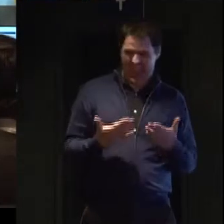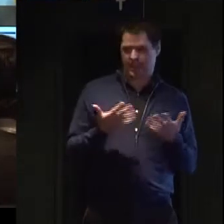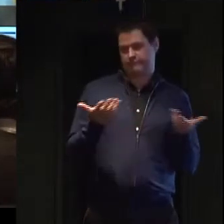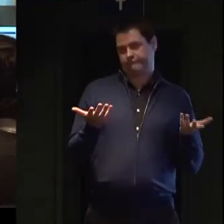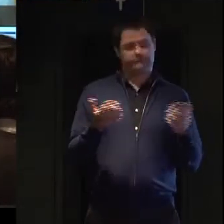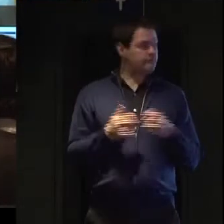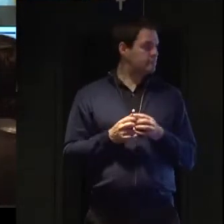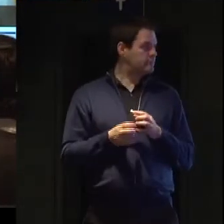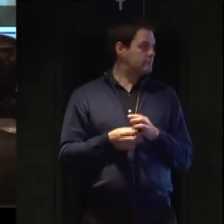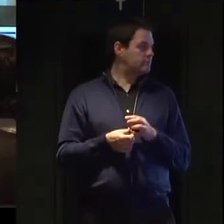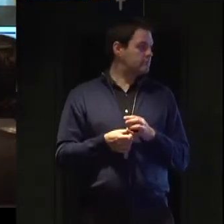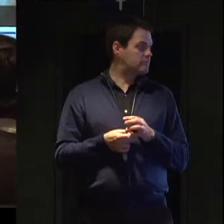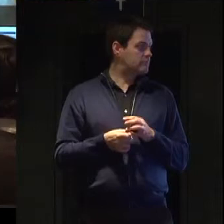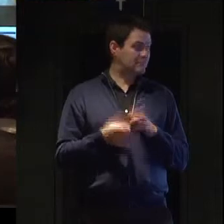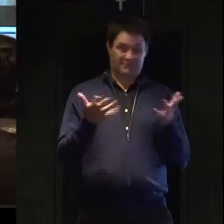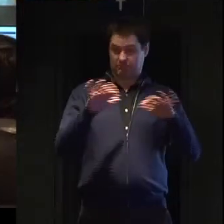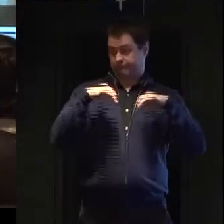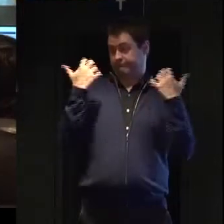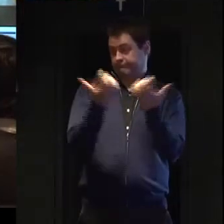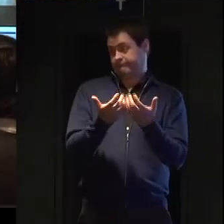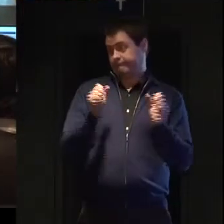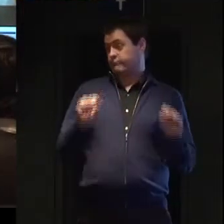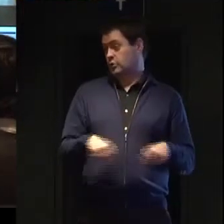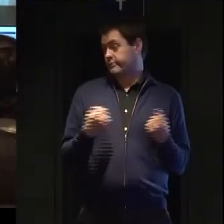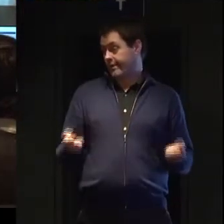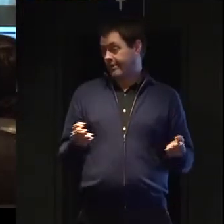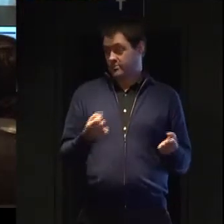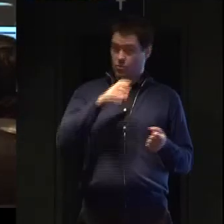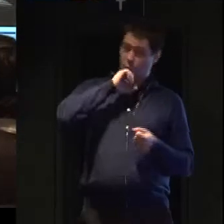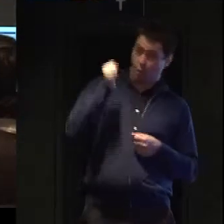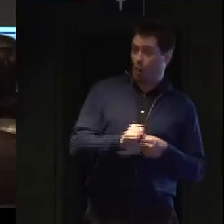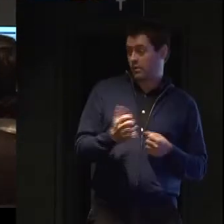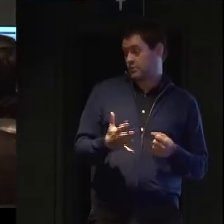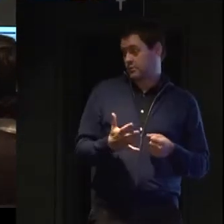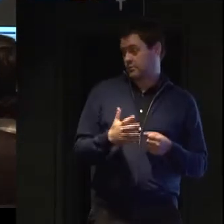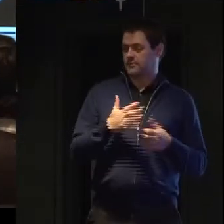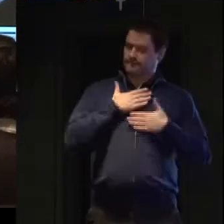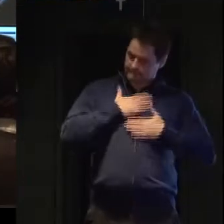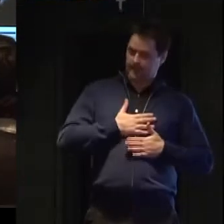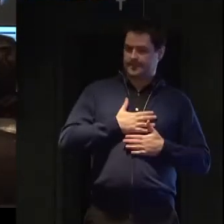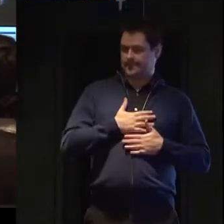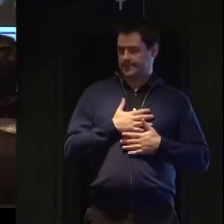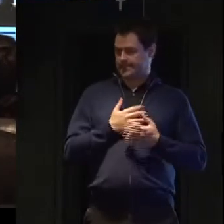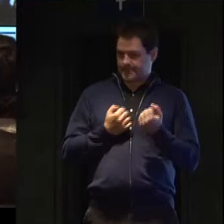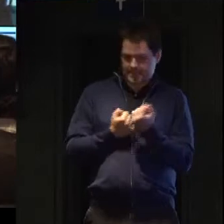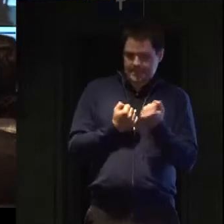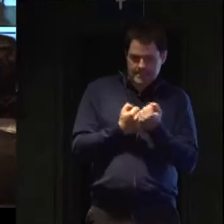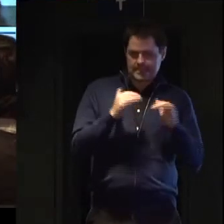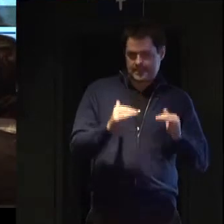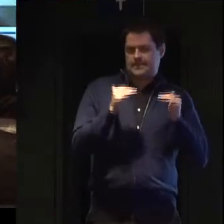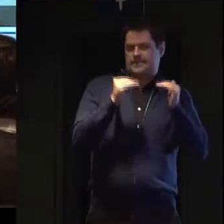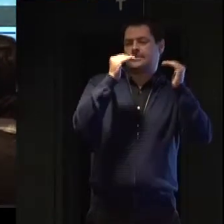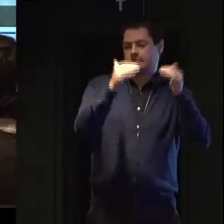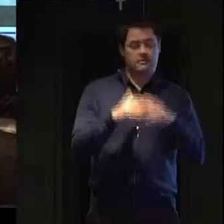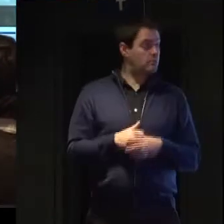seating, upper-tier seating that unfortunately currently we can't provide, but we've got a clear dedication to having that facility in the near